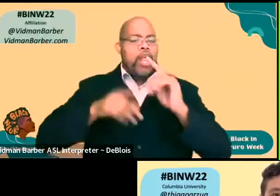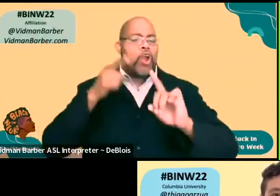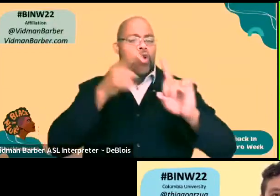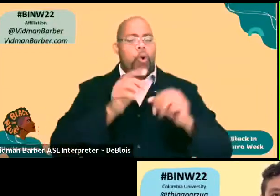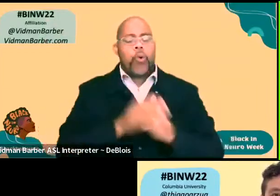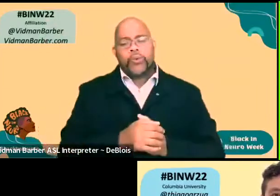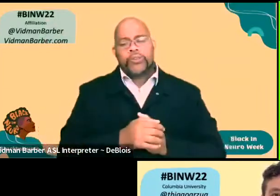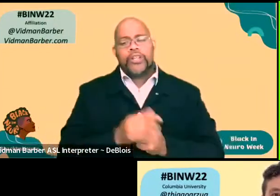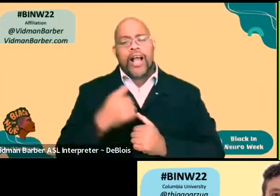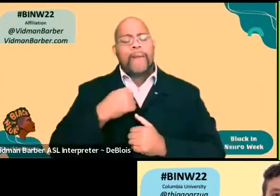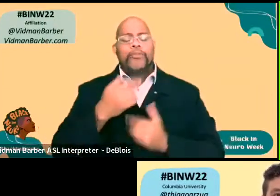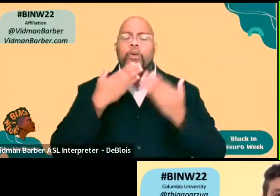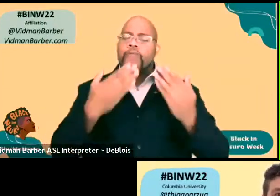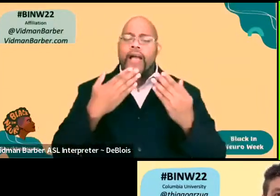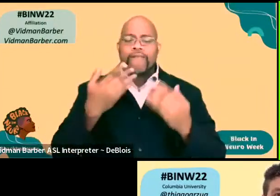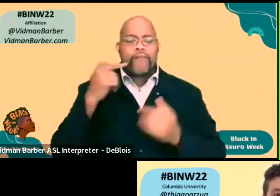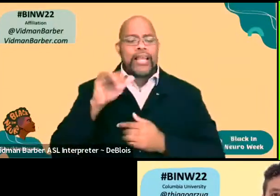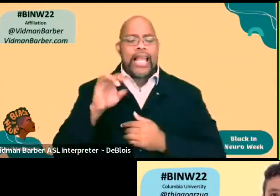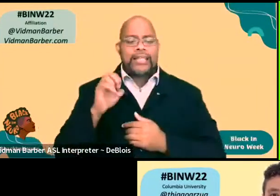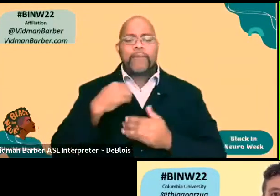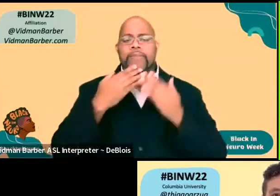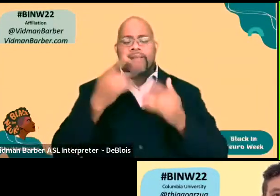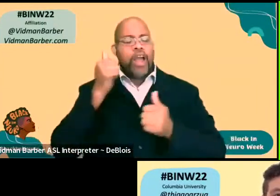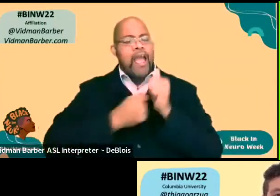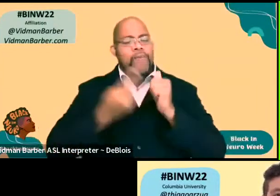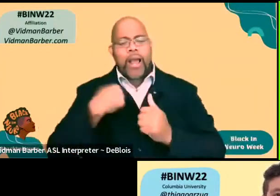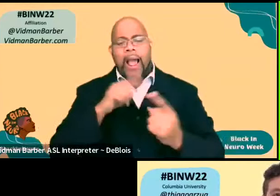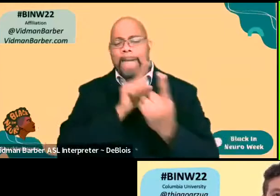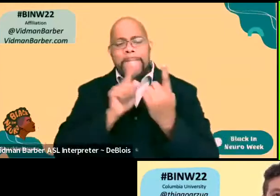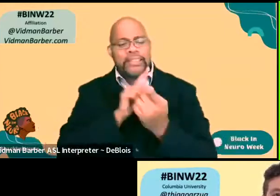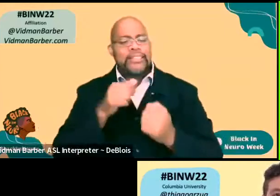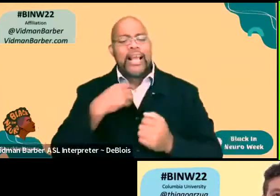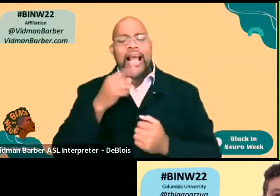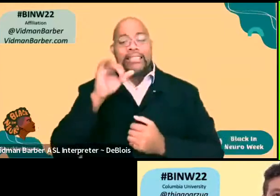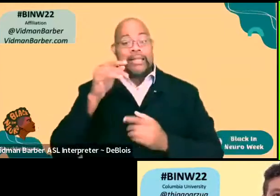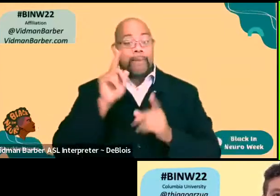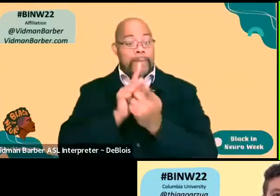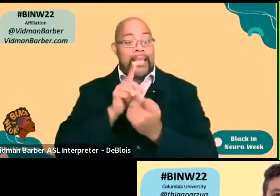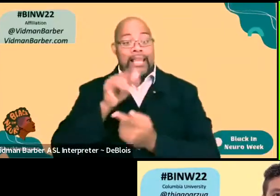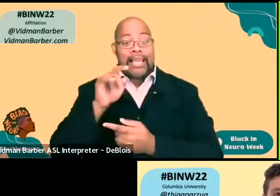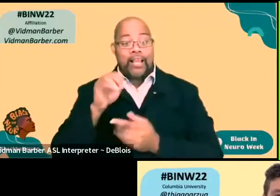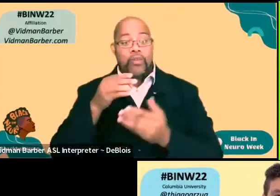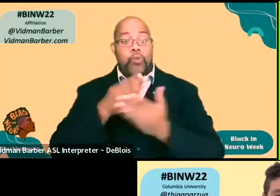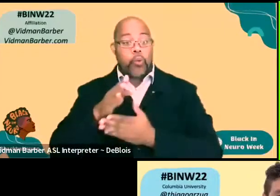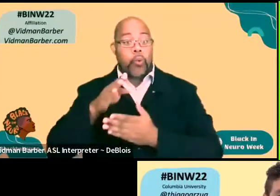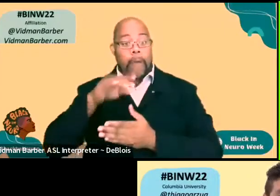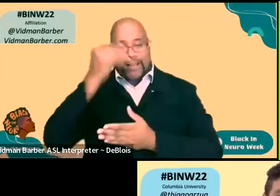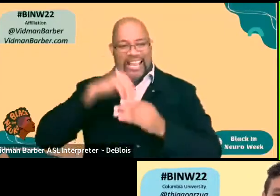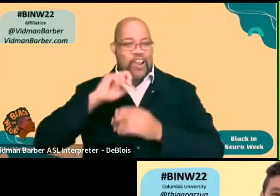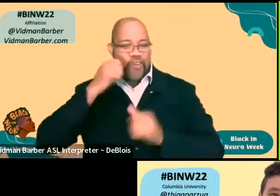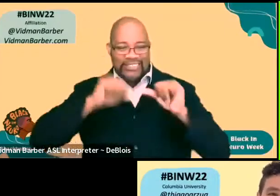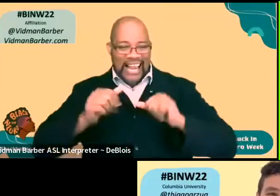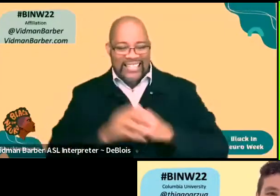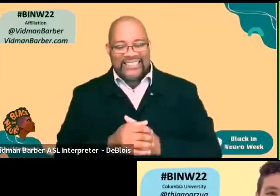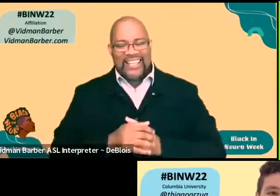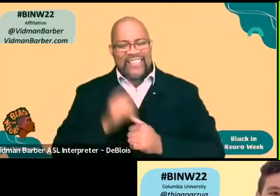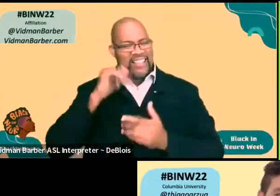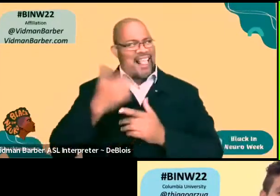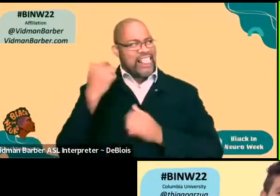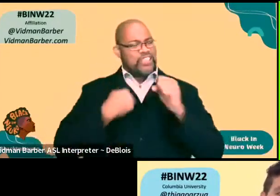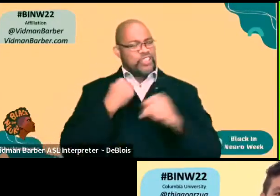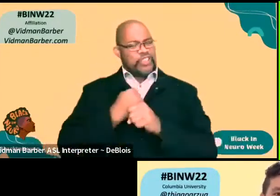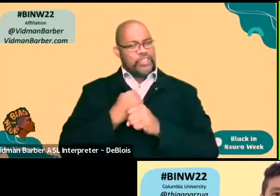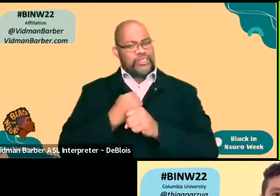So I'm so thankful for Kate. I'm so thankful for everyone I've met. And I did meet Kate through Black and Neuro. It was, I think, last